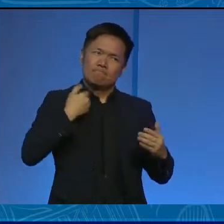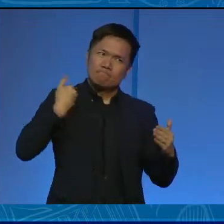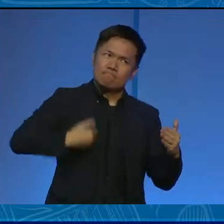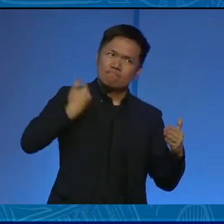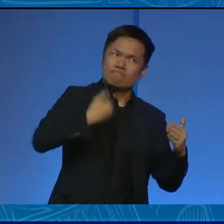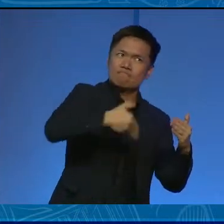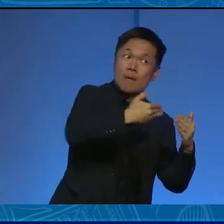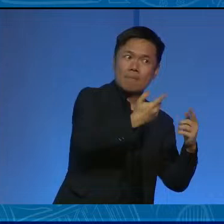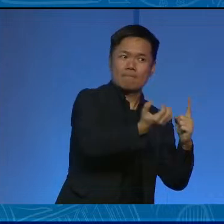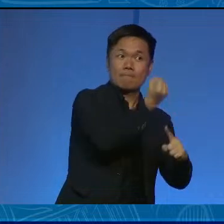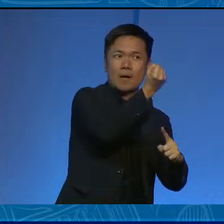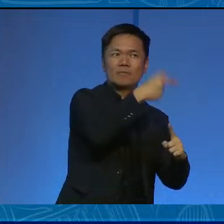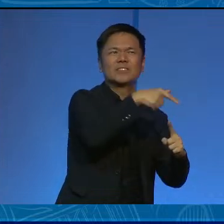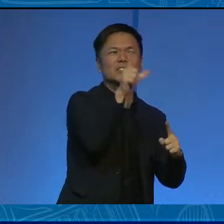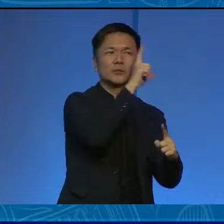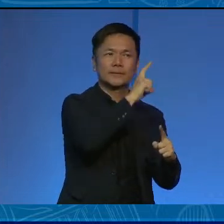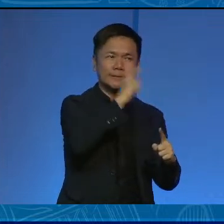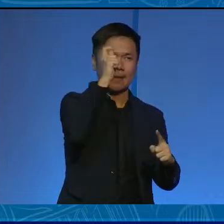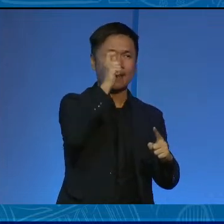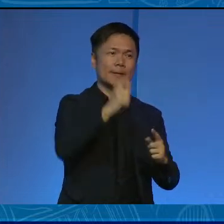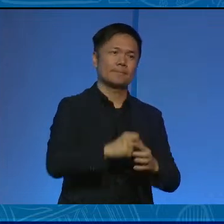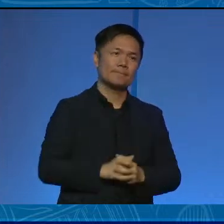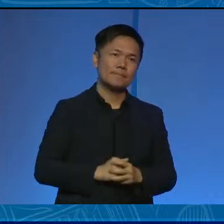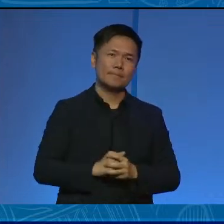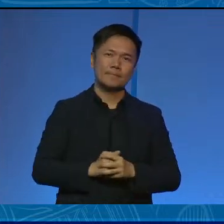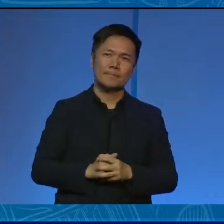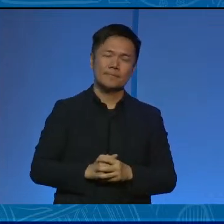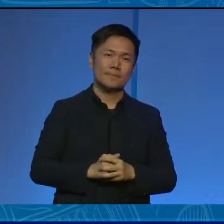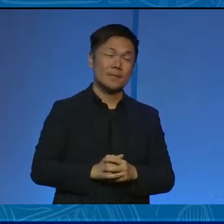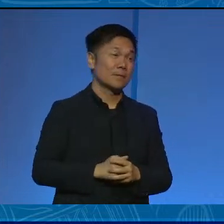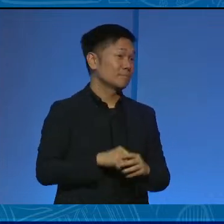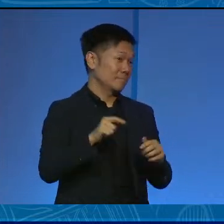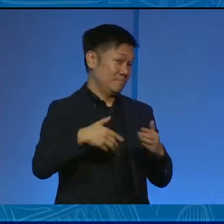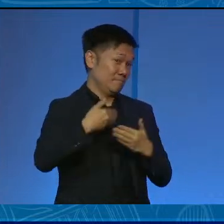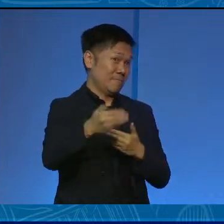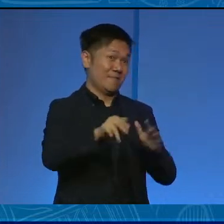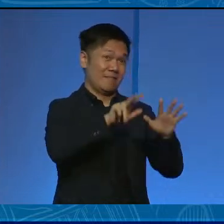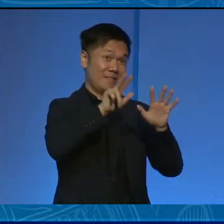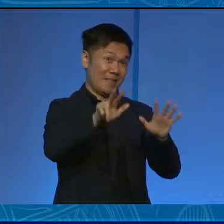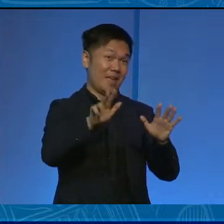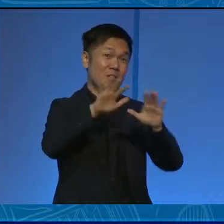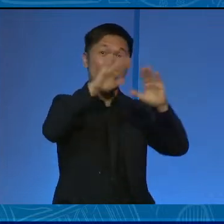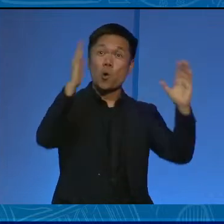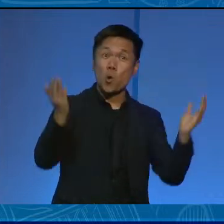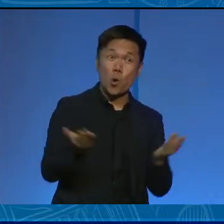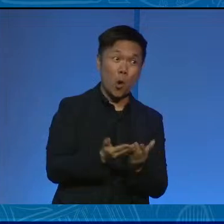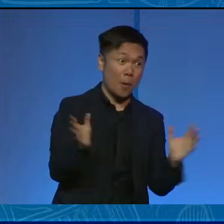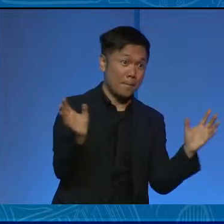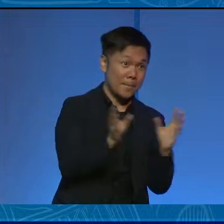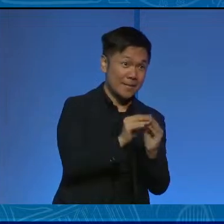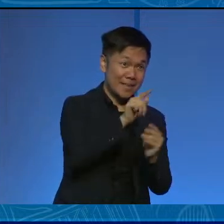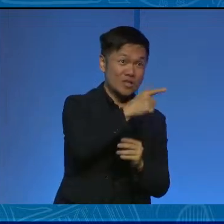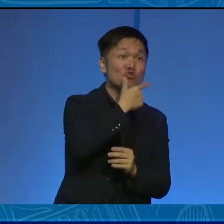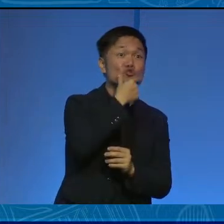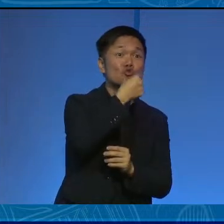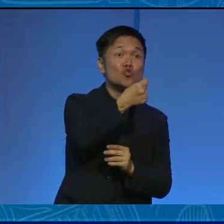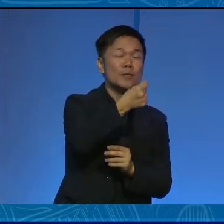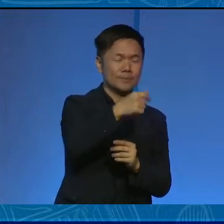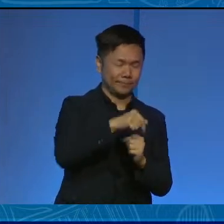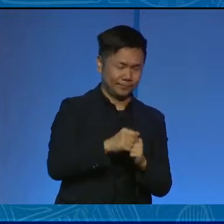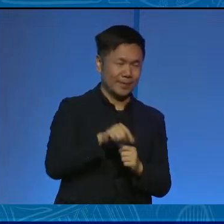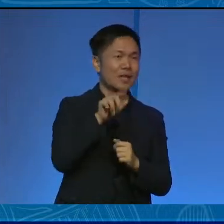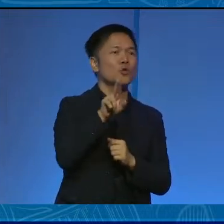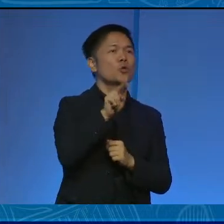the implementation of the Sendai Framework. The 8th session of the Global Platform will be organized and convened